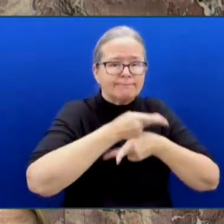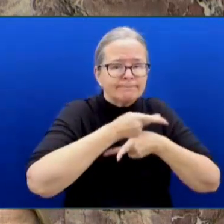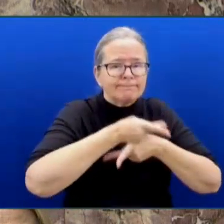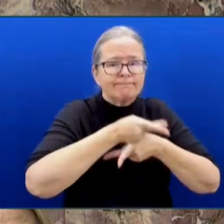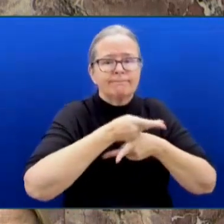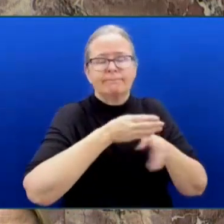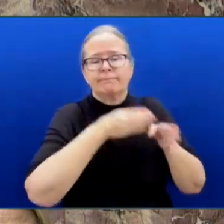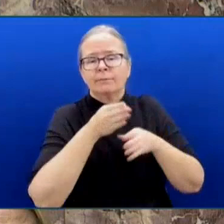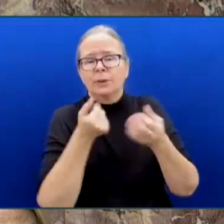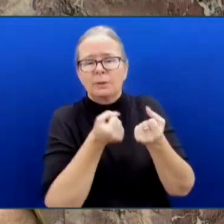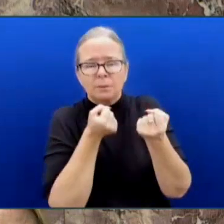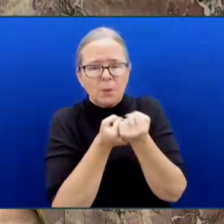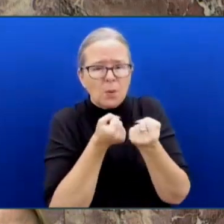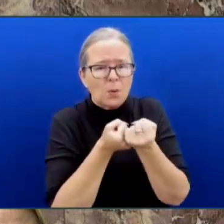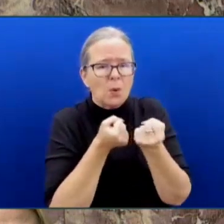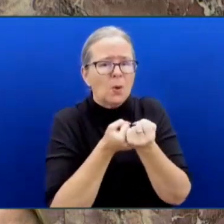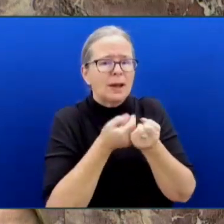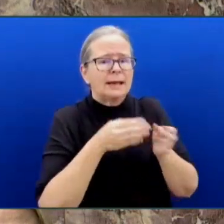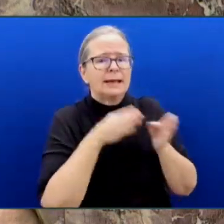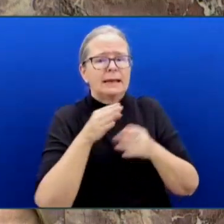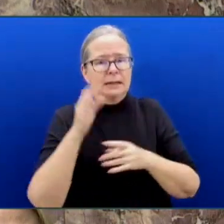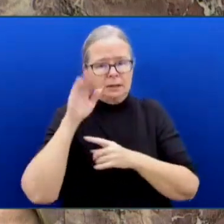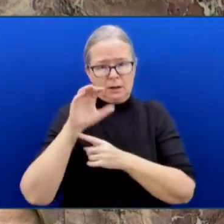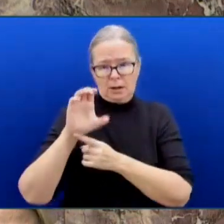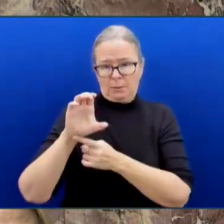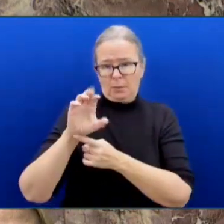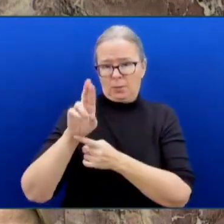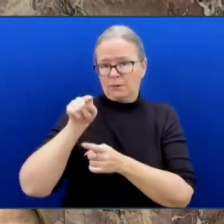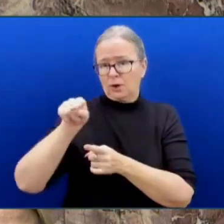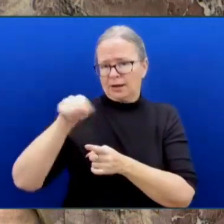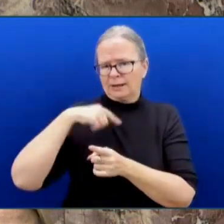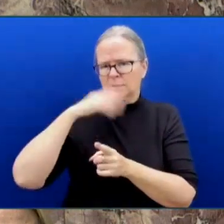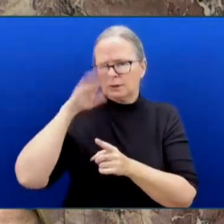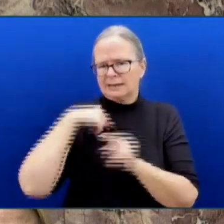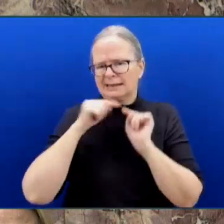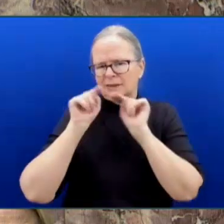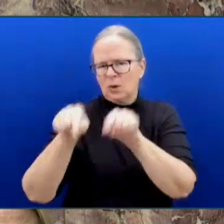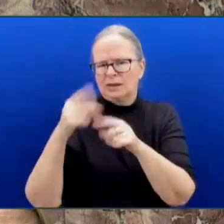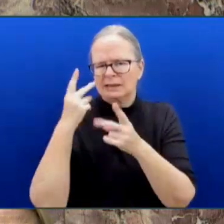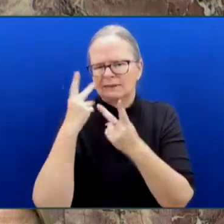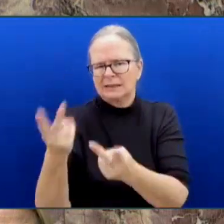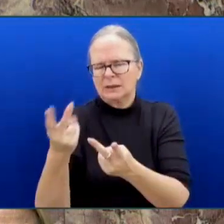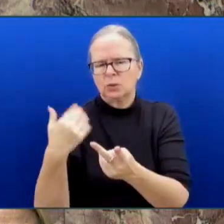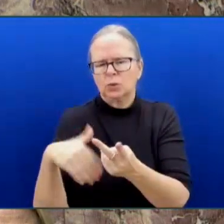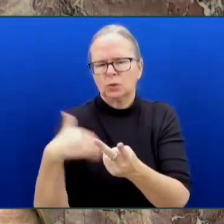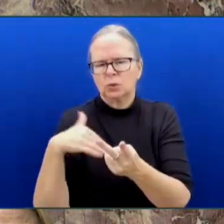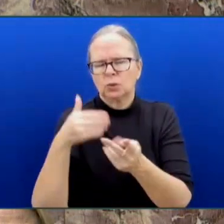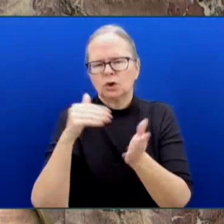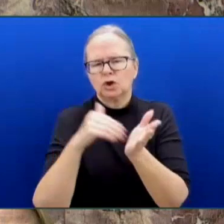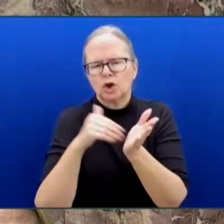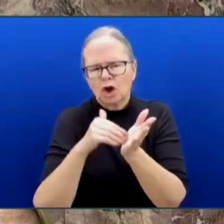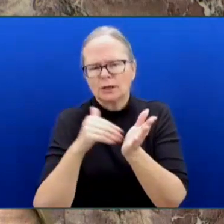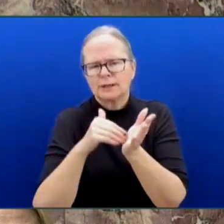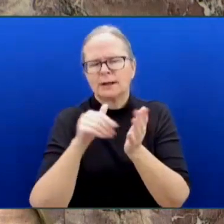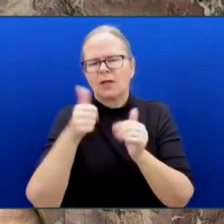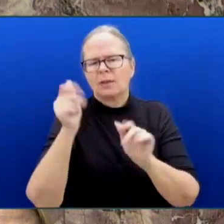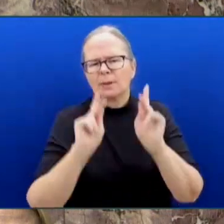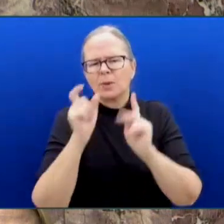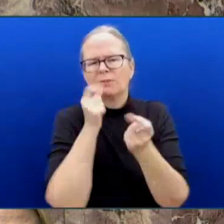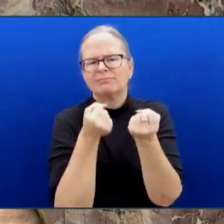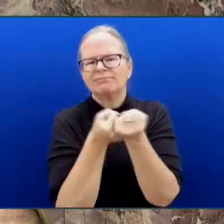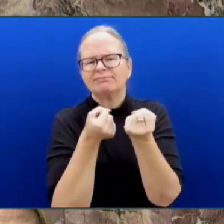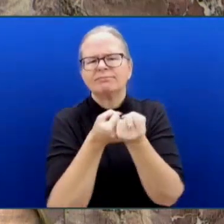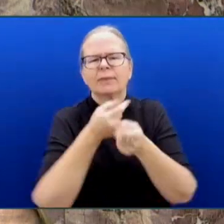to go to Campbell River and meet with care providers, meet with doctors, I am so grateful for the work that our